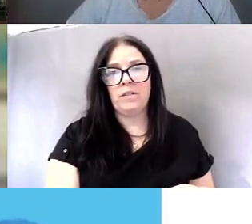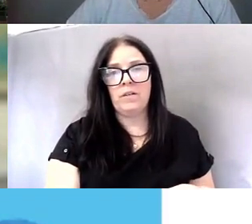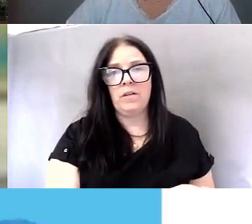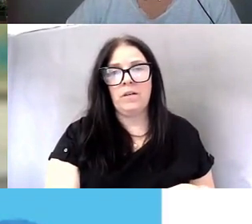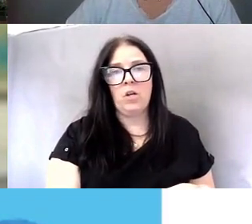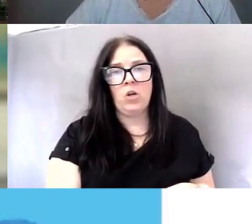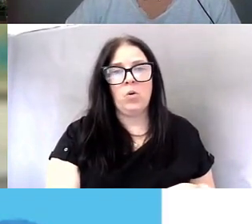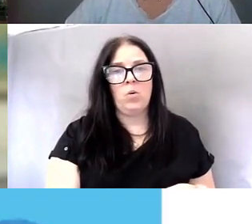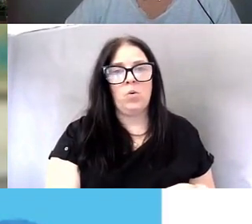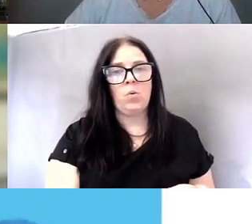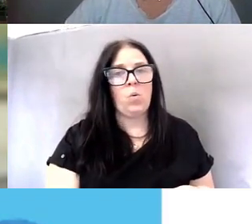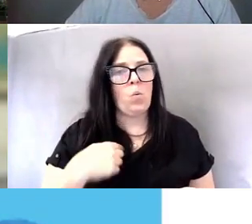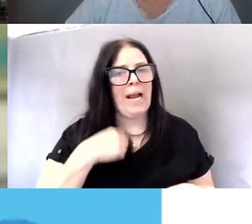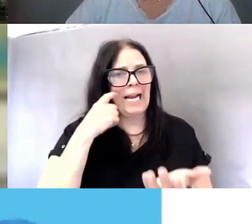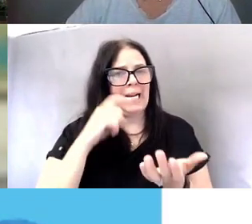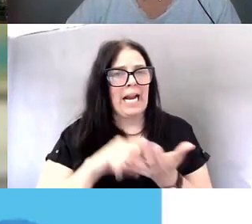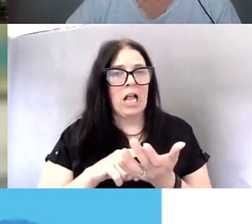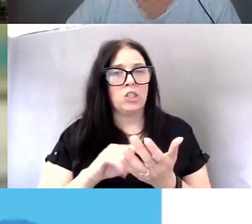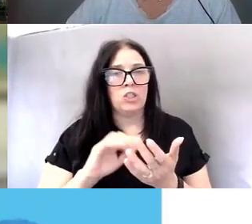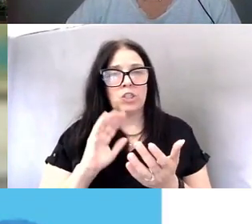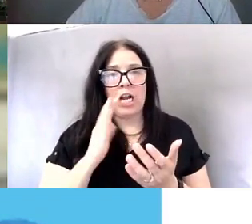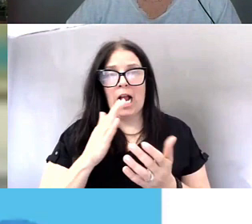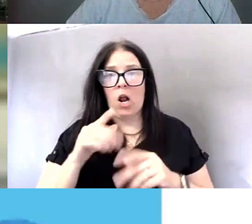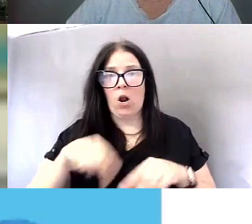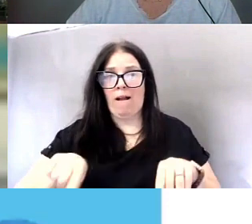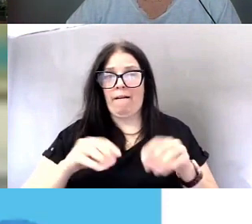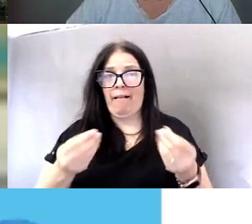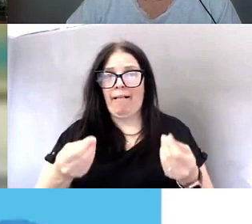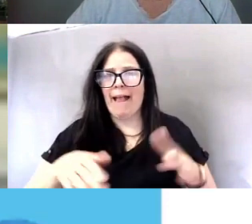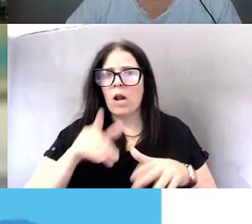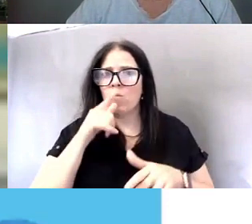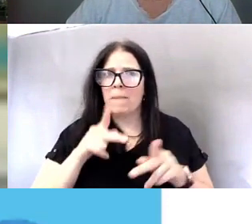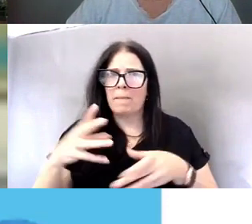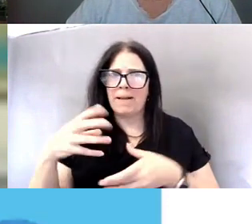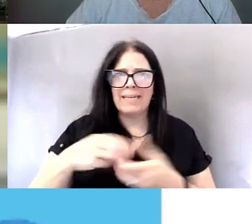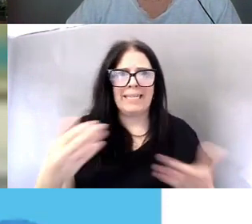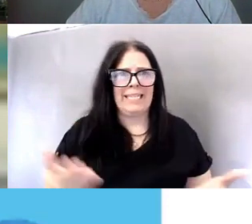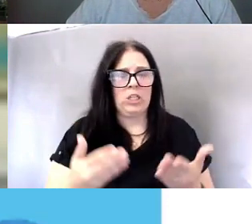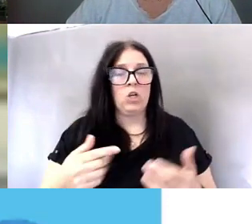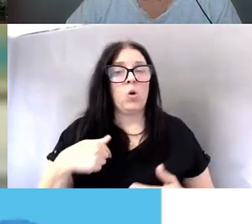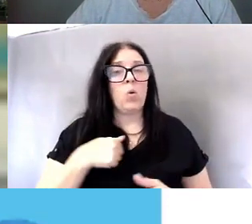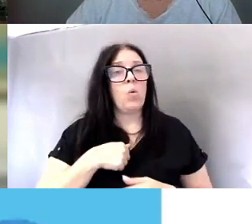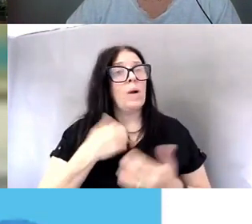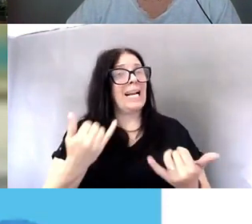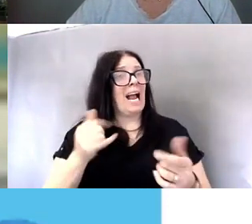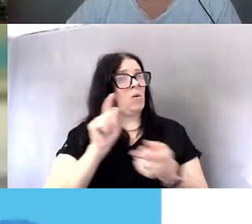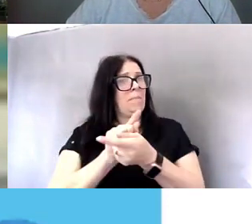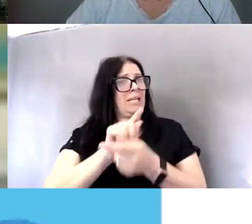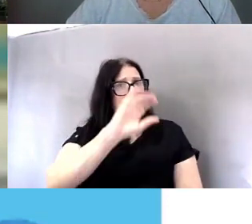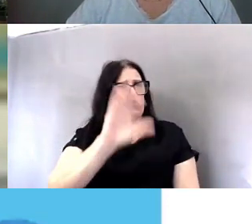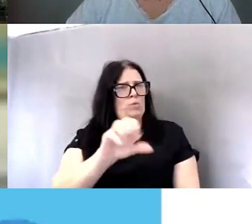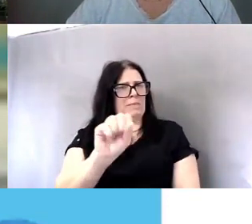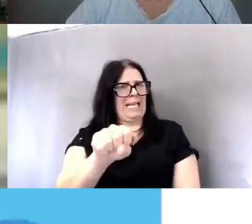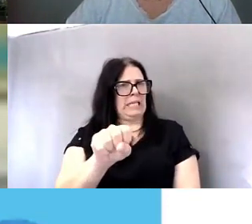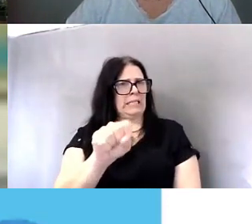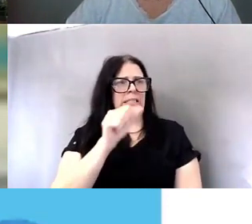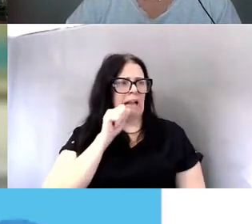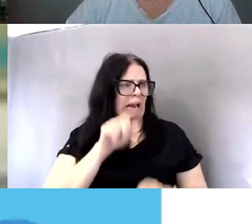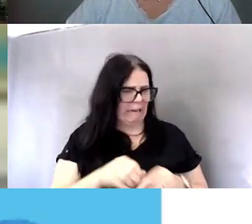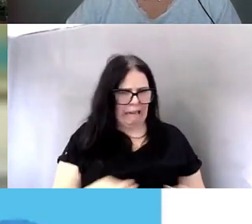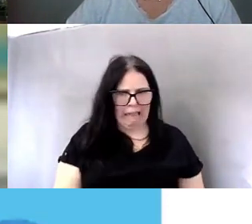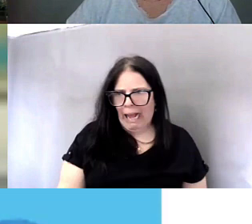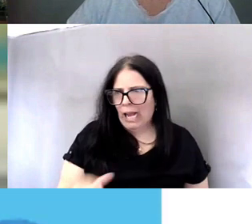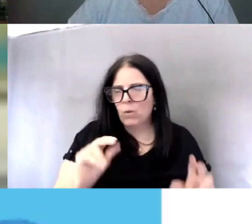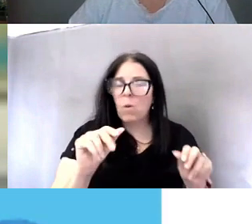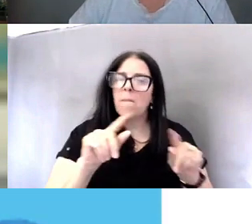indigenous peoples of all the lands that we are on today. While we meet today on a virtual platform, Zoom, we would like to take a moment